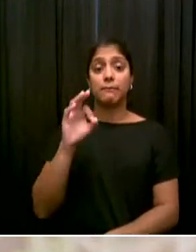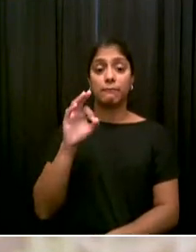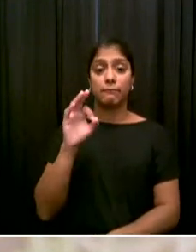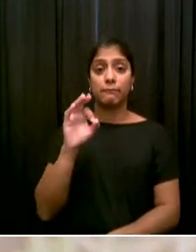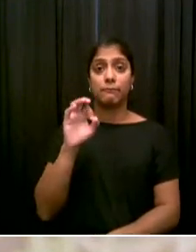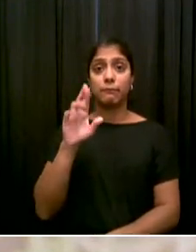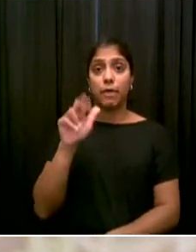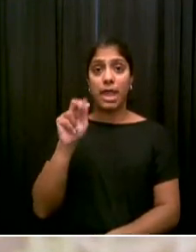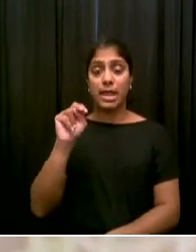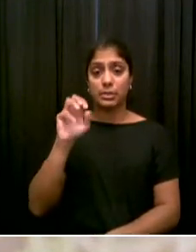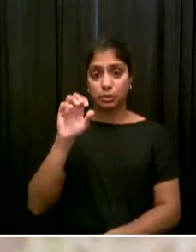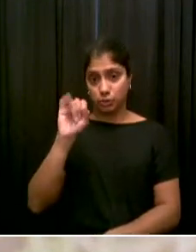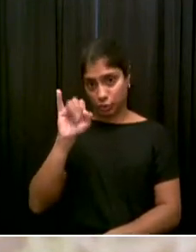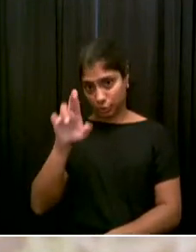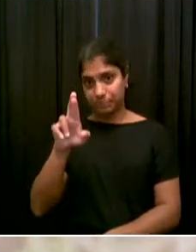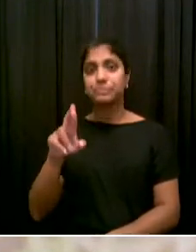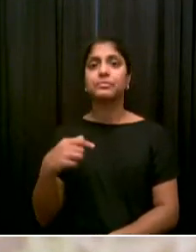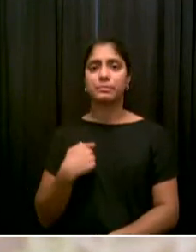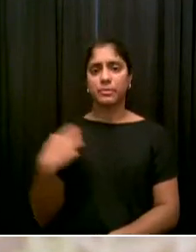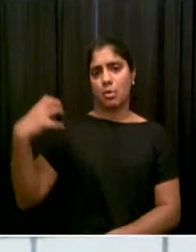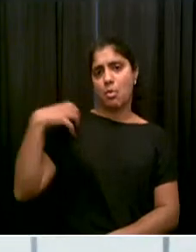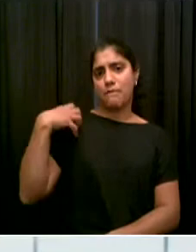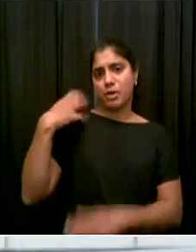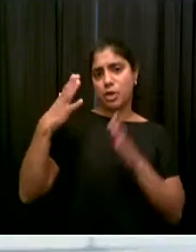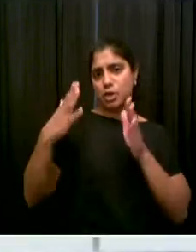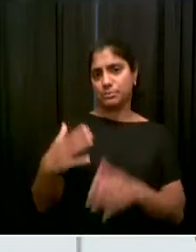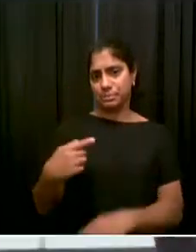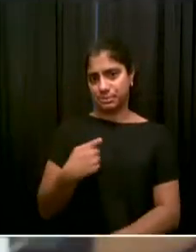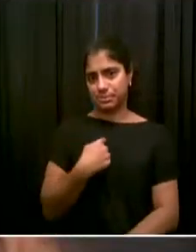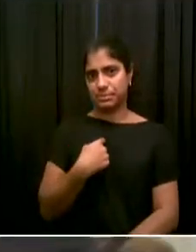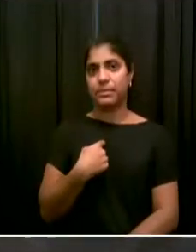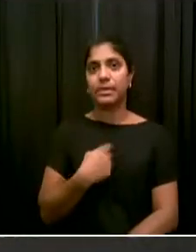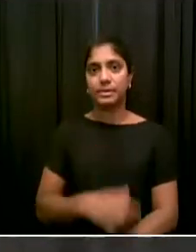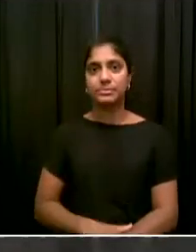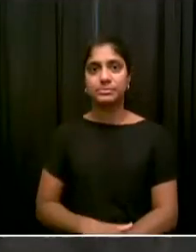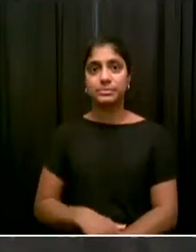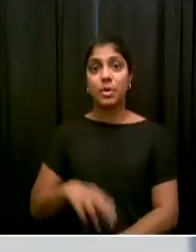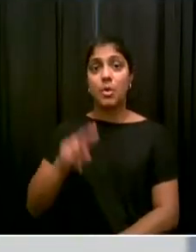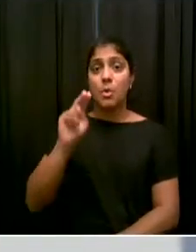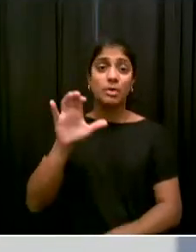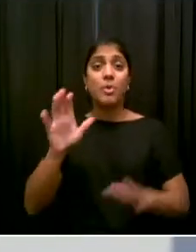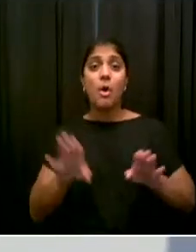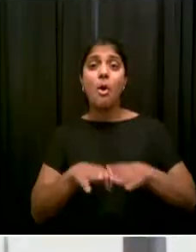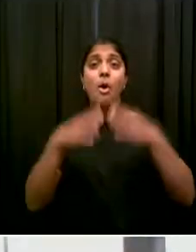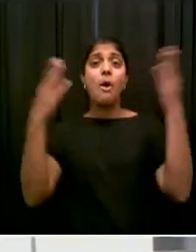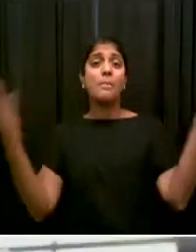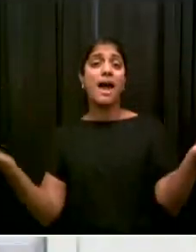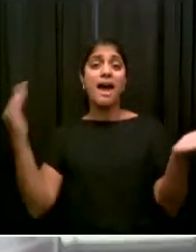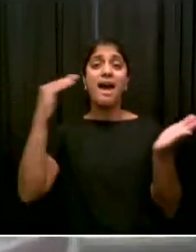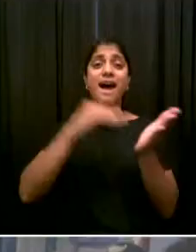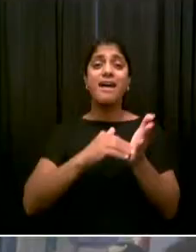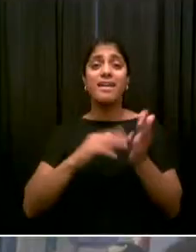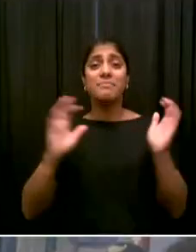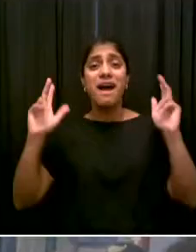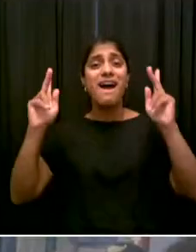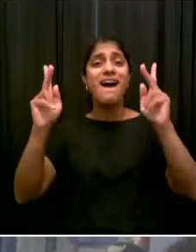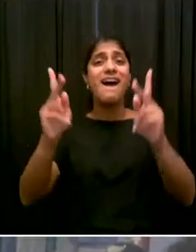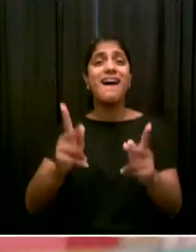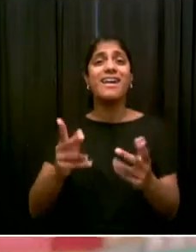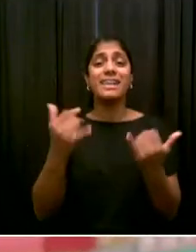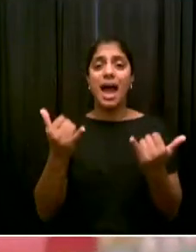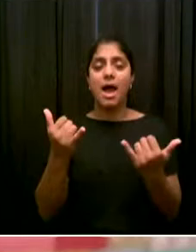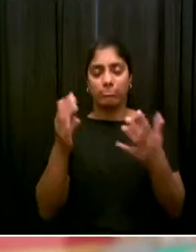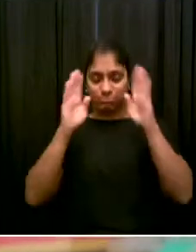city reopens, the NYPD is putting kids first. Our goal is to give kids the tools they need to thrive: